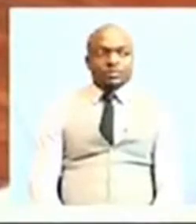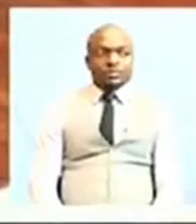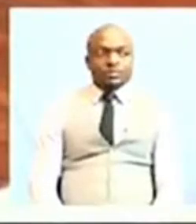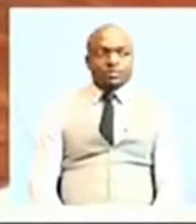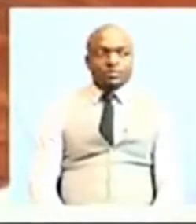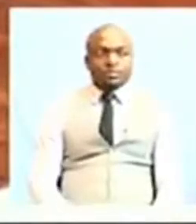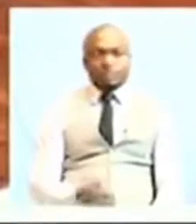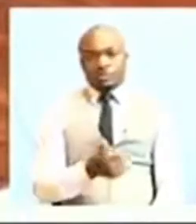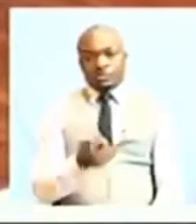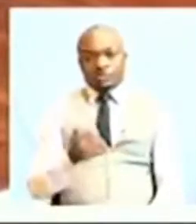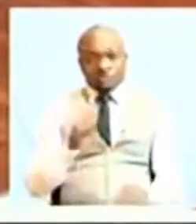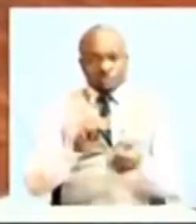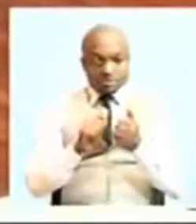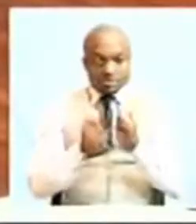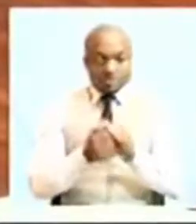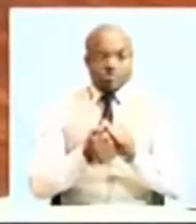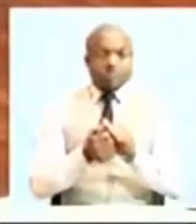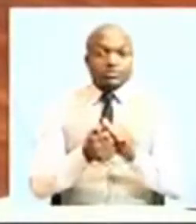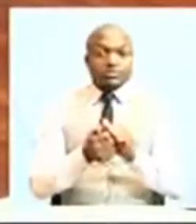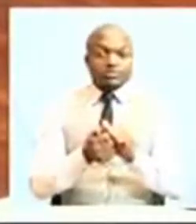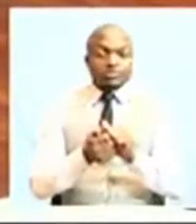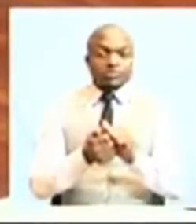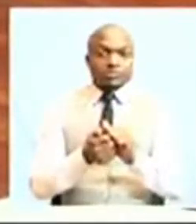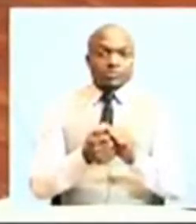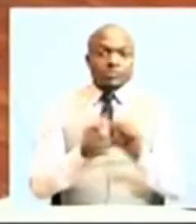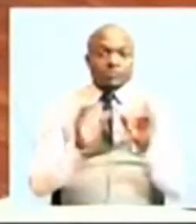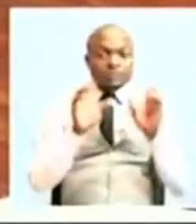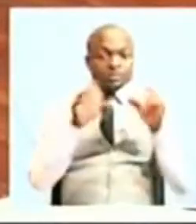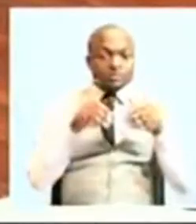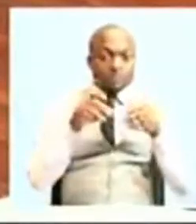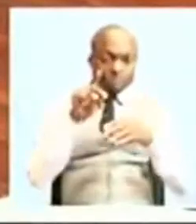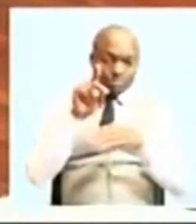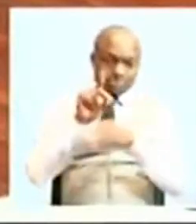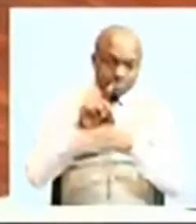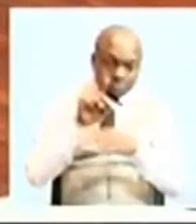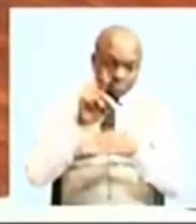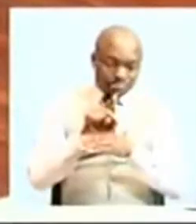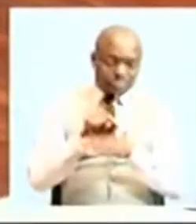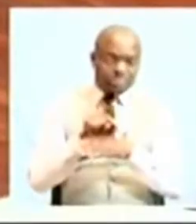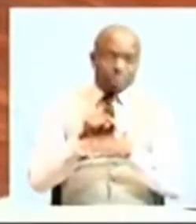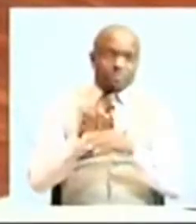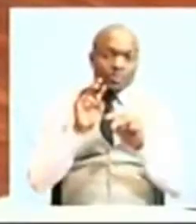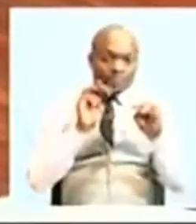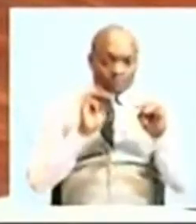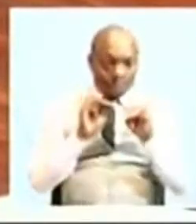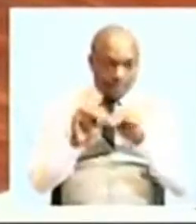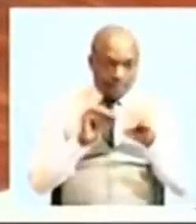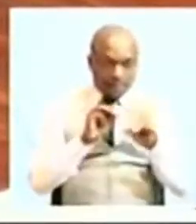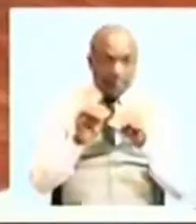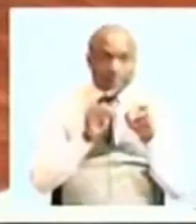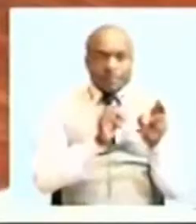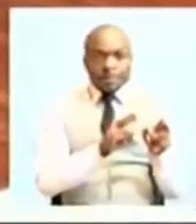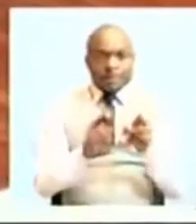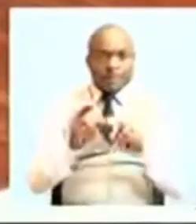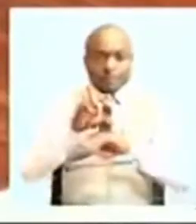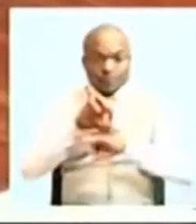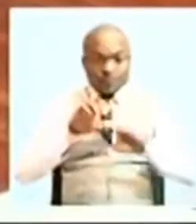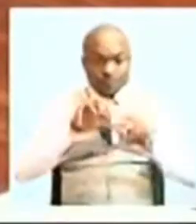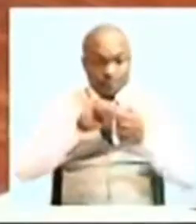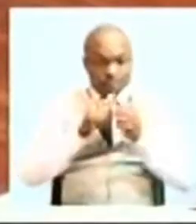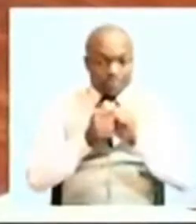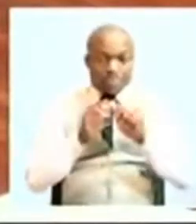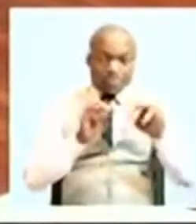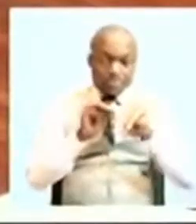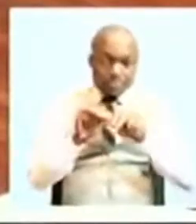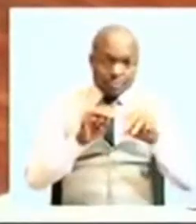The next query, Chair, relates to community projects. Management response, cause of query.